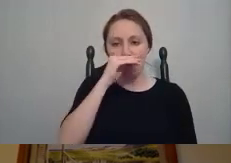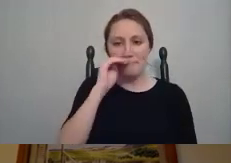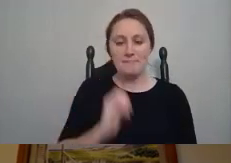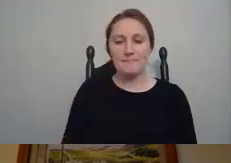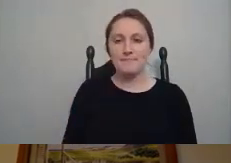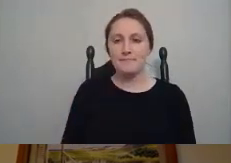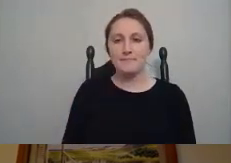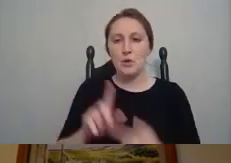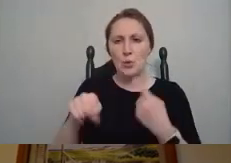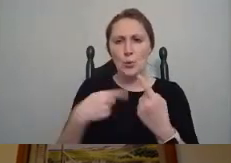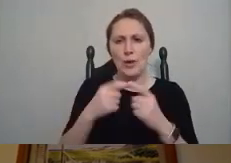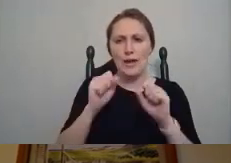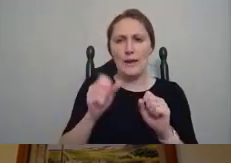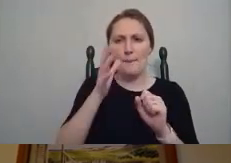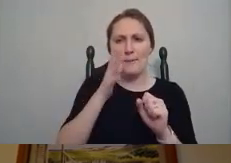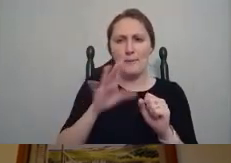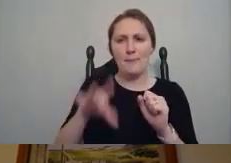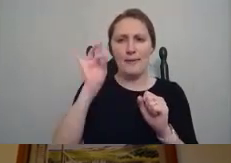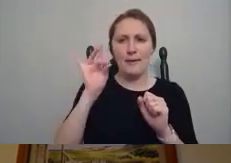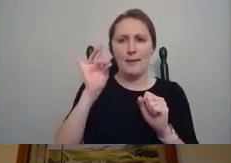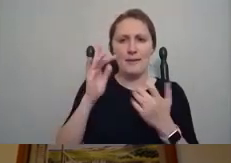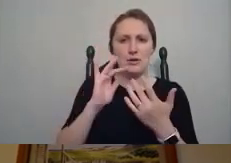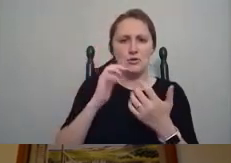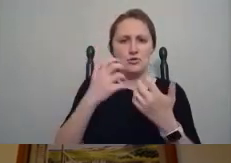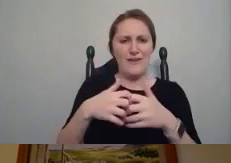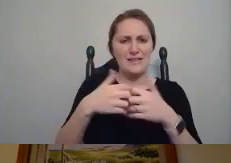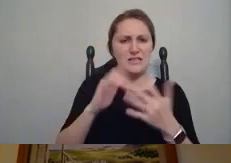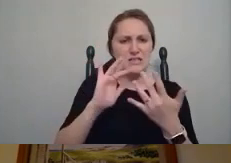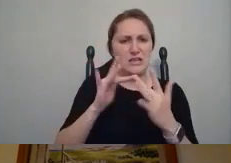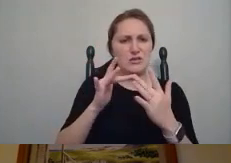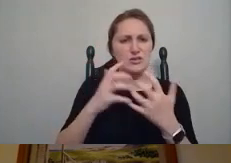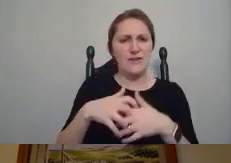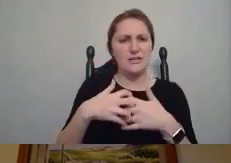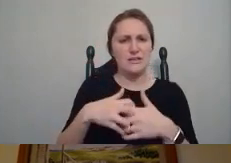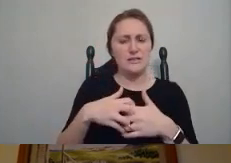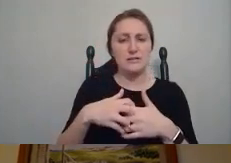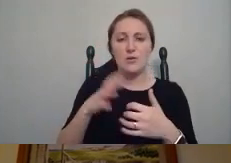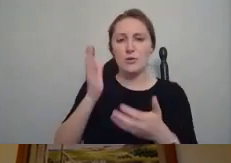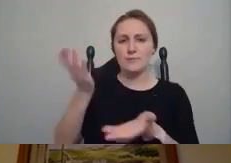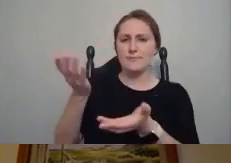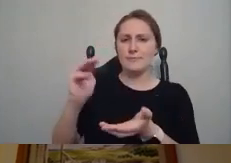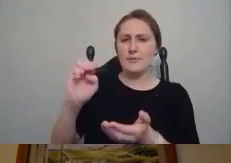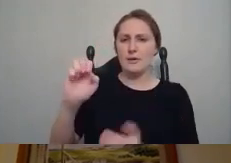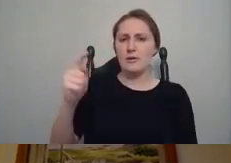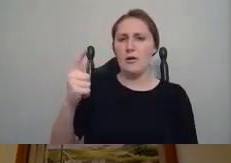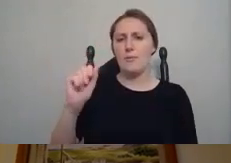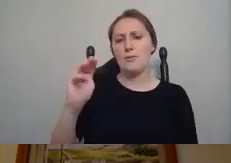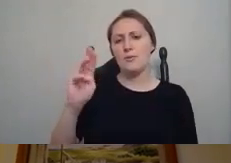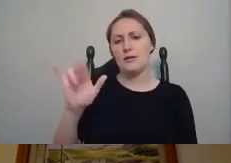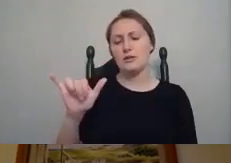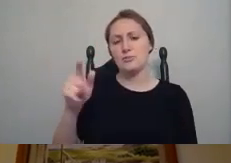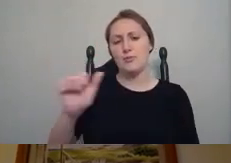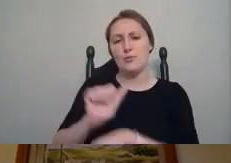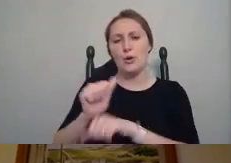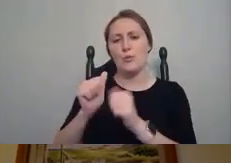their technology devices? I'm going to toss this one to Miss Montgomery because I know she's been working with the front office staff in communicating